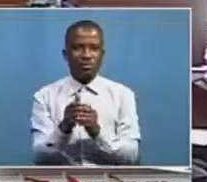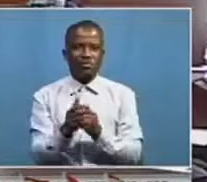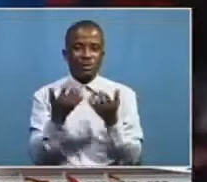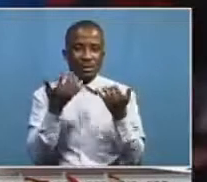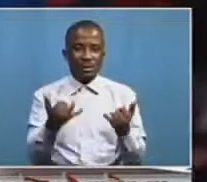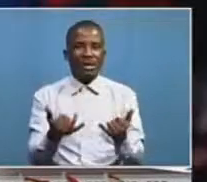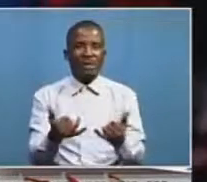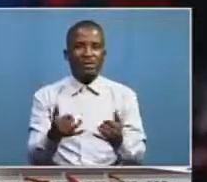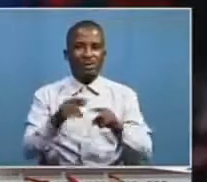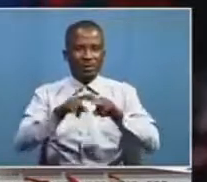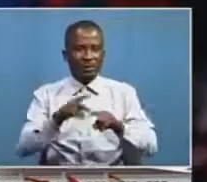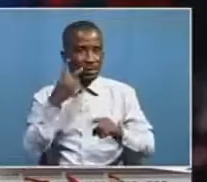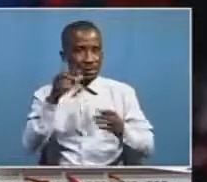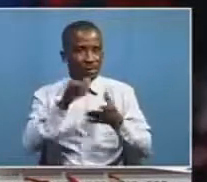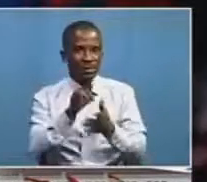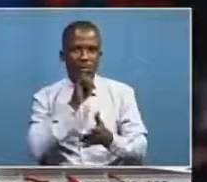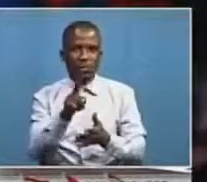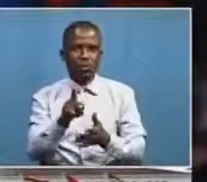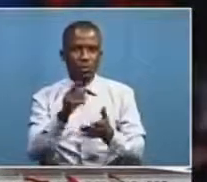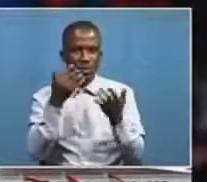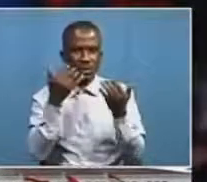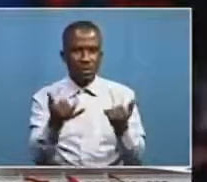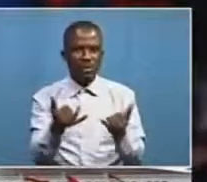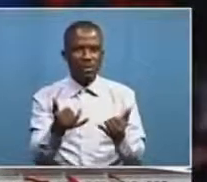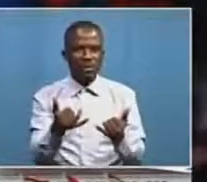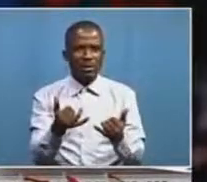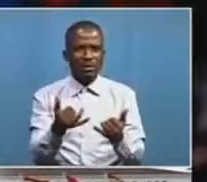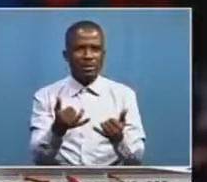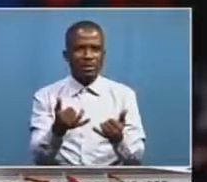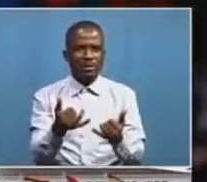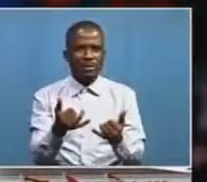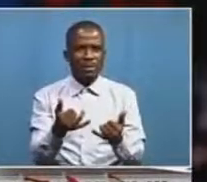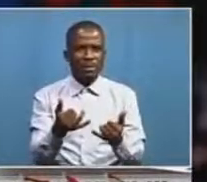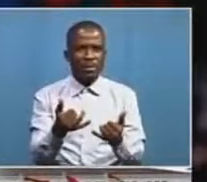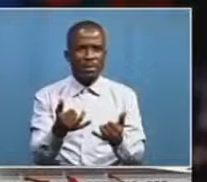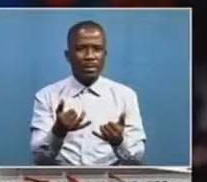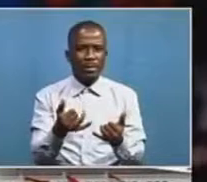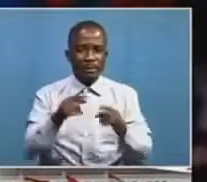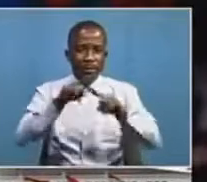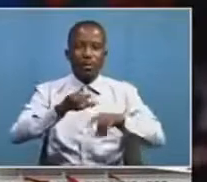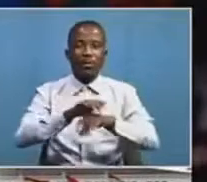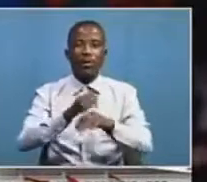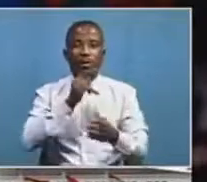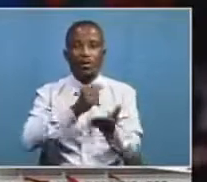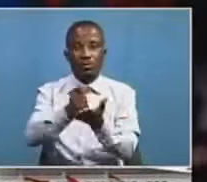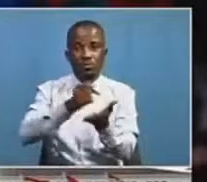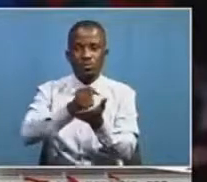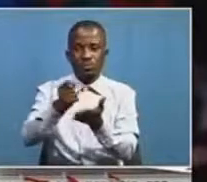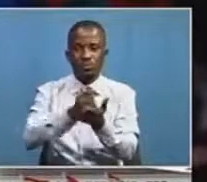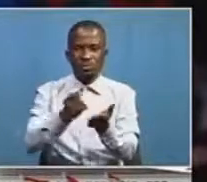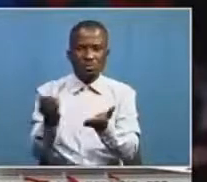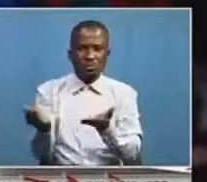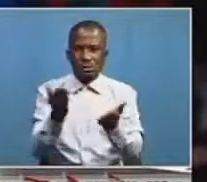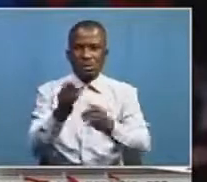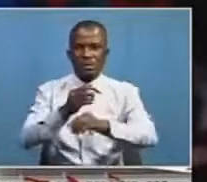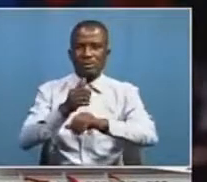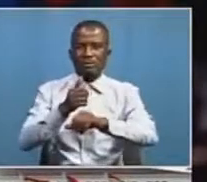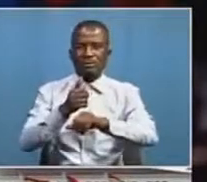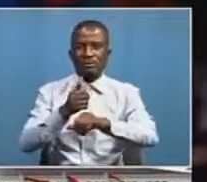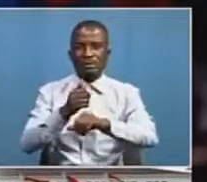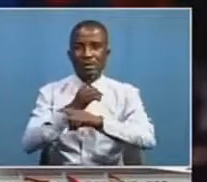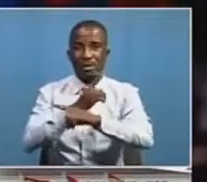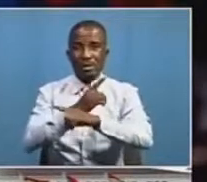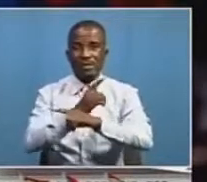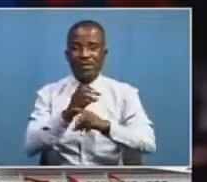having regard to the fact that the relevant evidence elicited from the appellants relate to the facts pleaded by way of defense to the action.